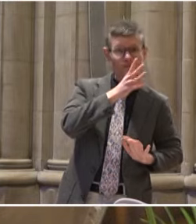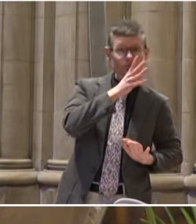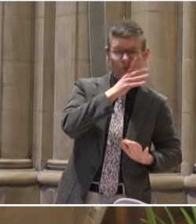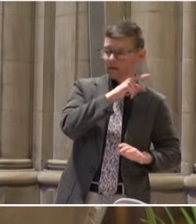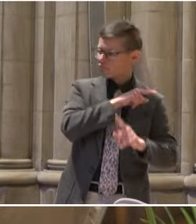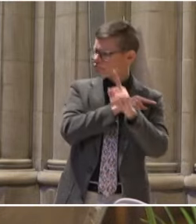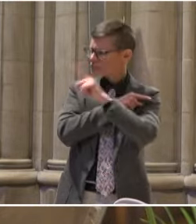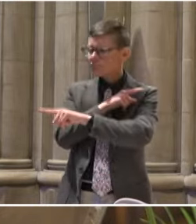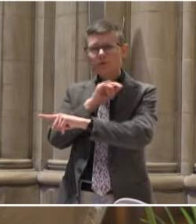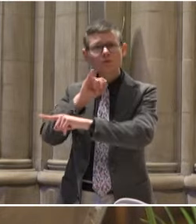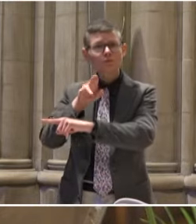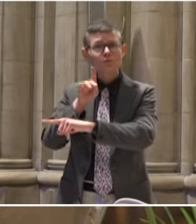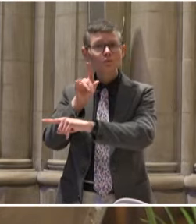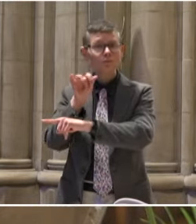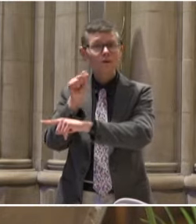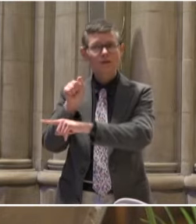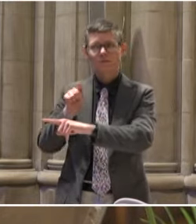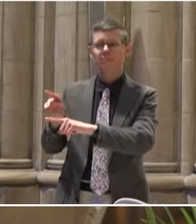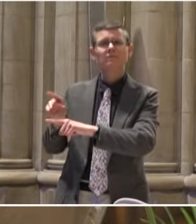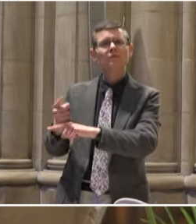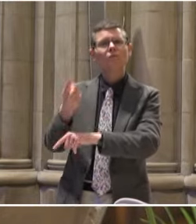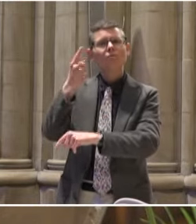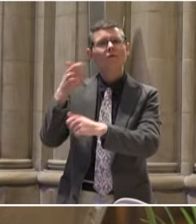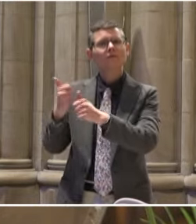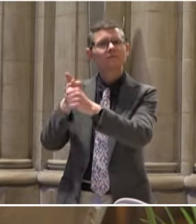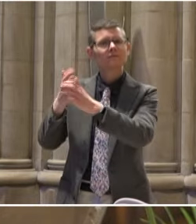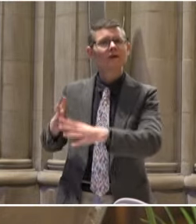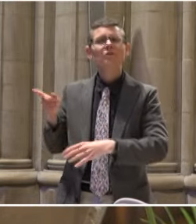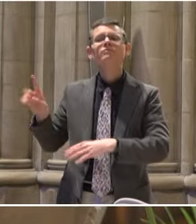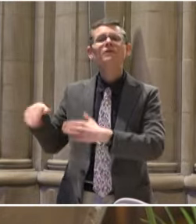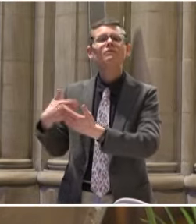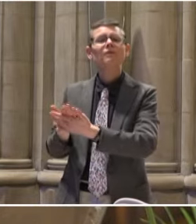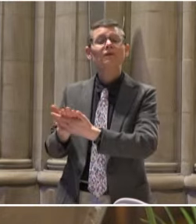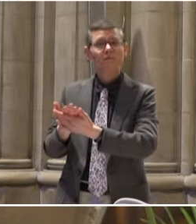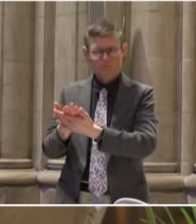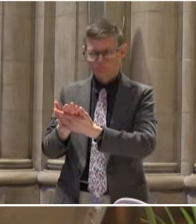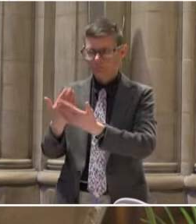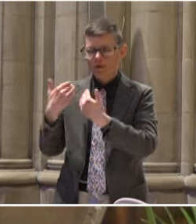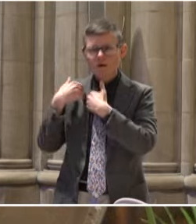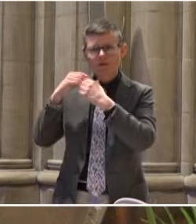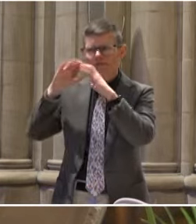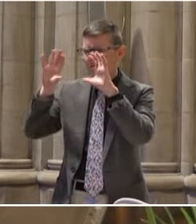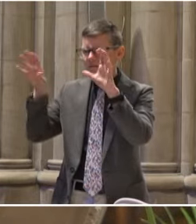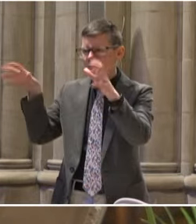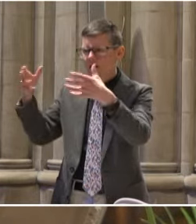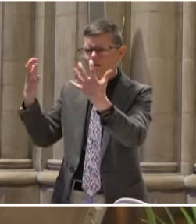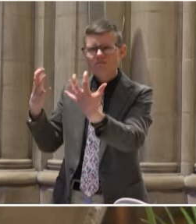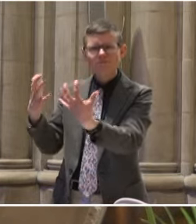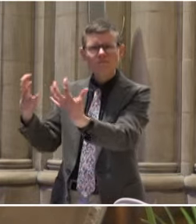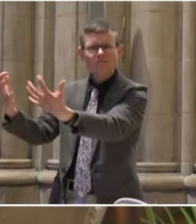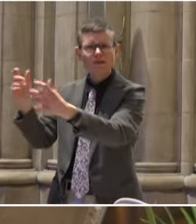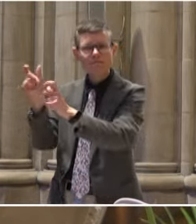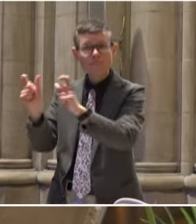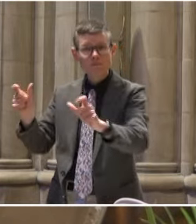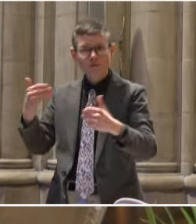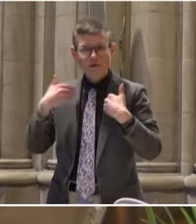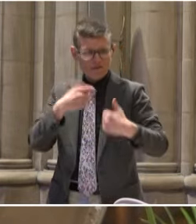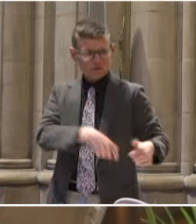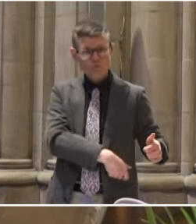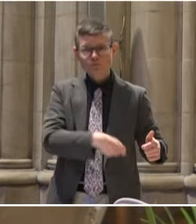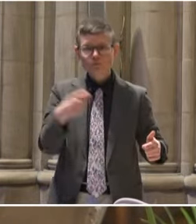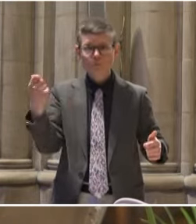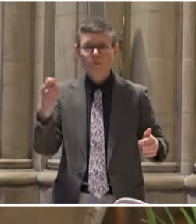Judas, one of the 12, arrived, and with him there was a crowd with swords and clubs from